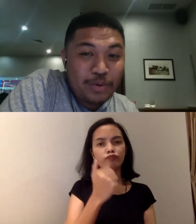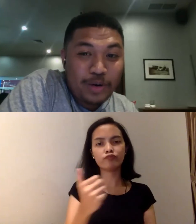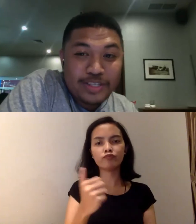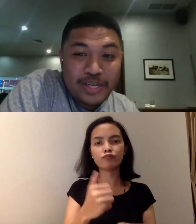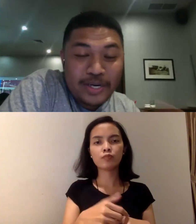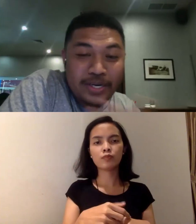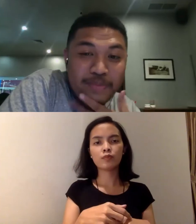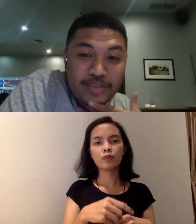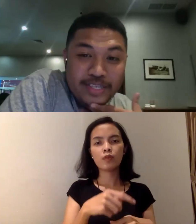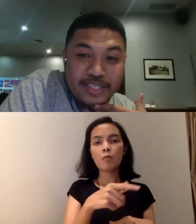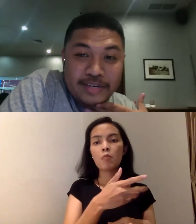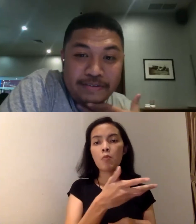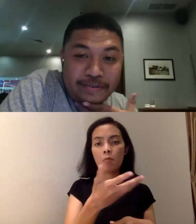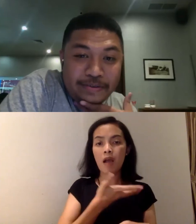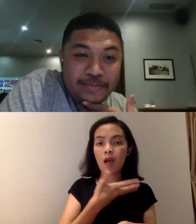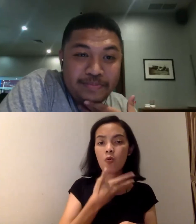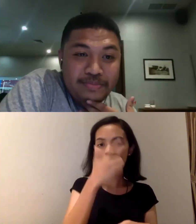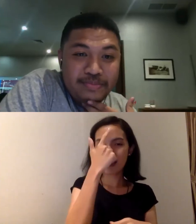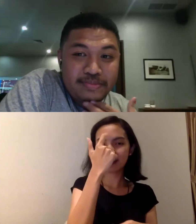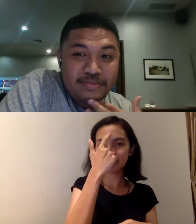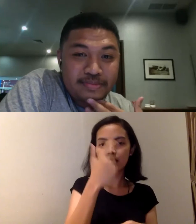They want to learn about this stuff.